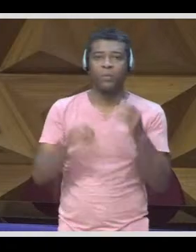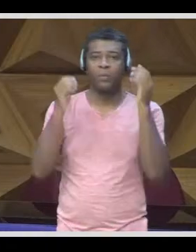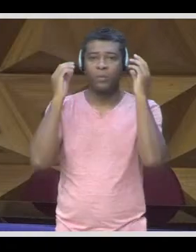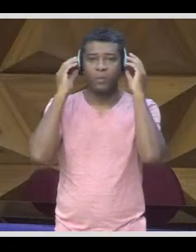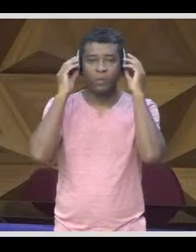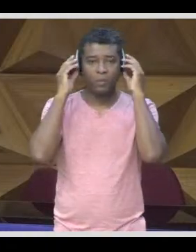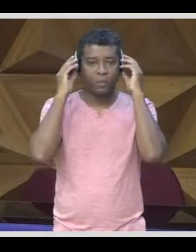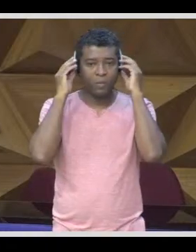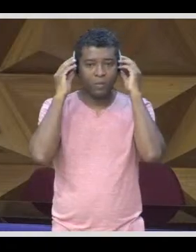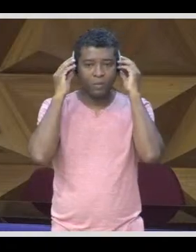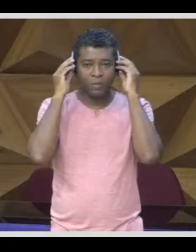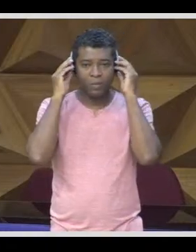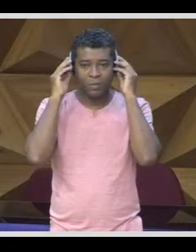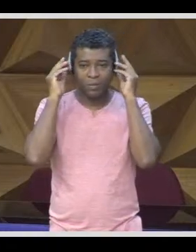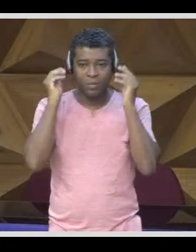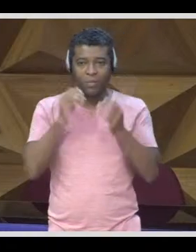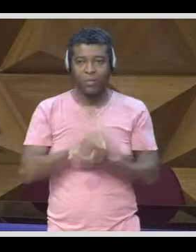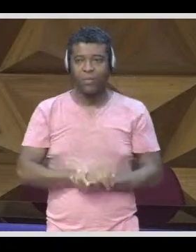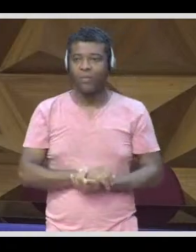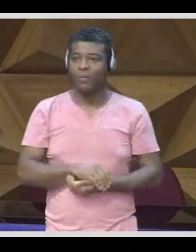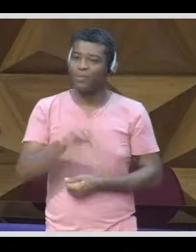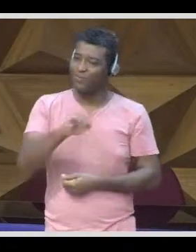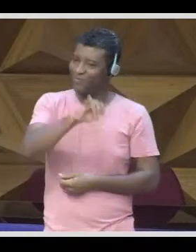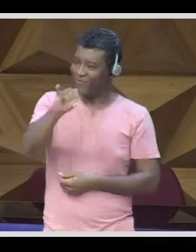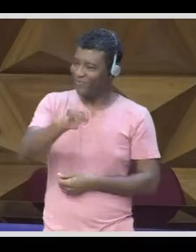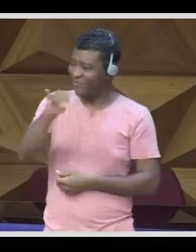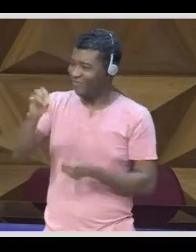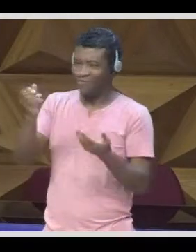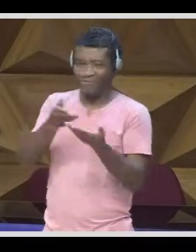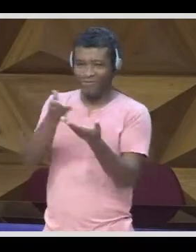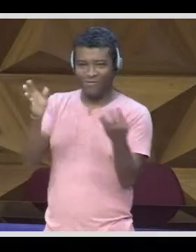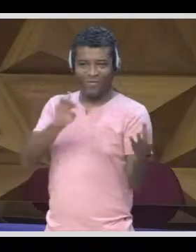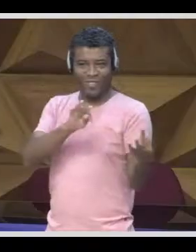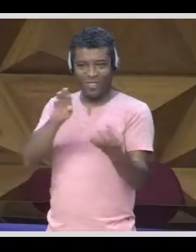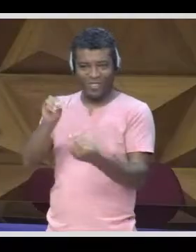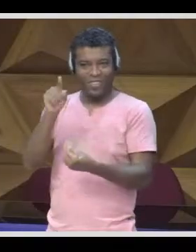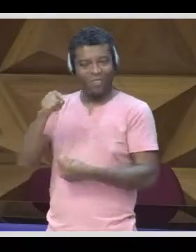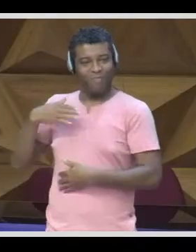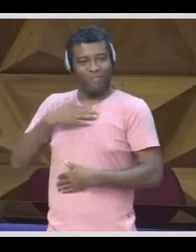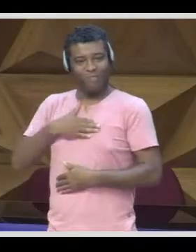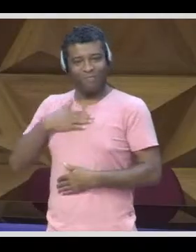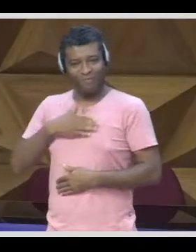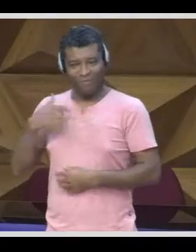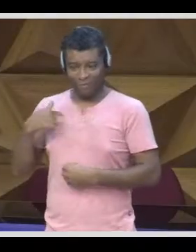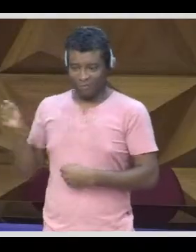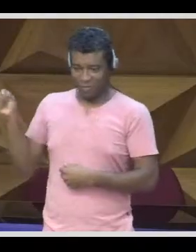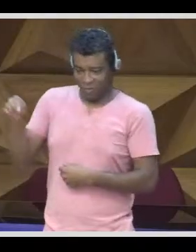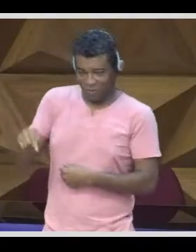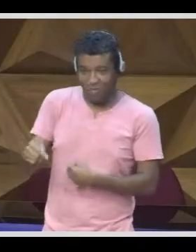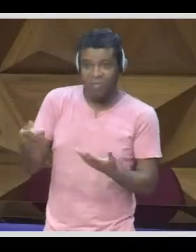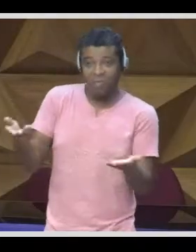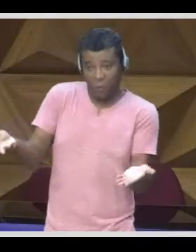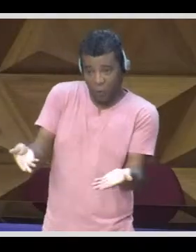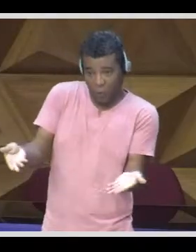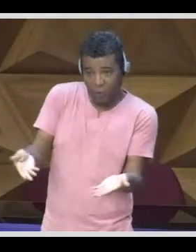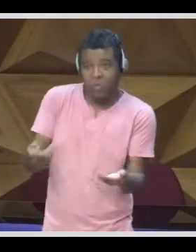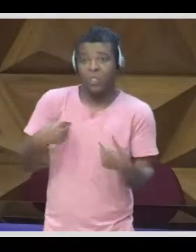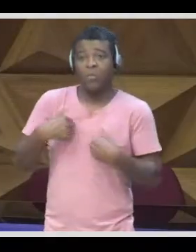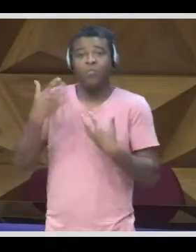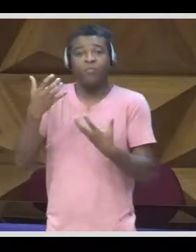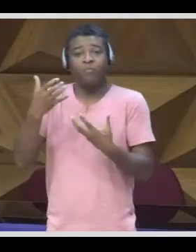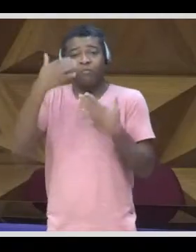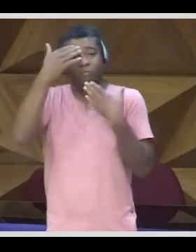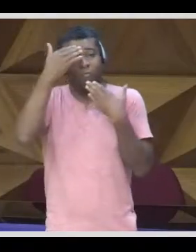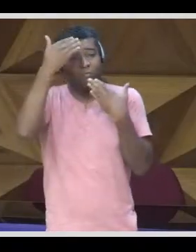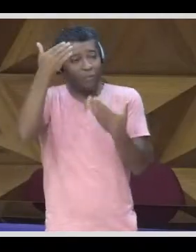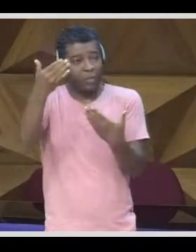So hello everyone, it's a pleasure to be here. I would like to thank the organization for inviting me